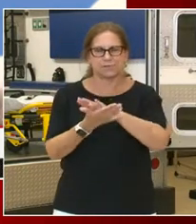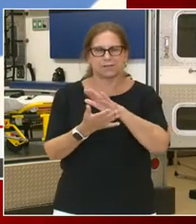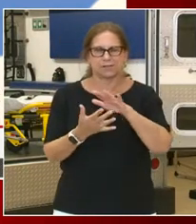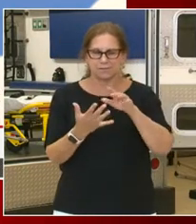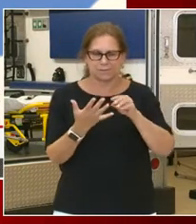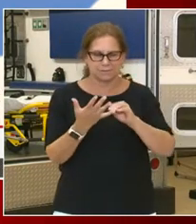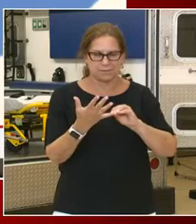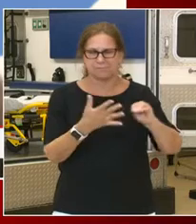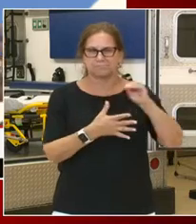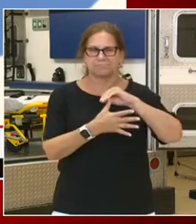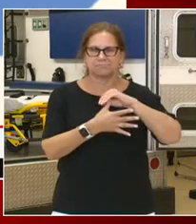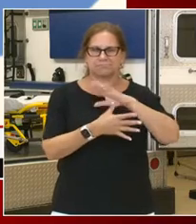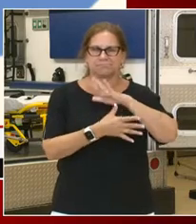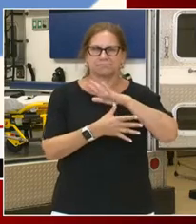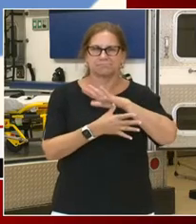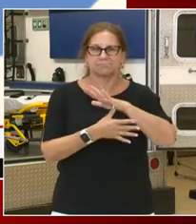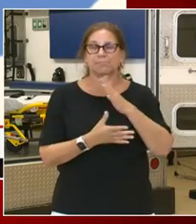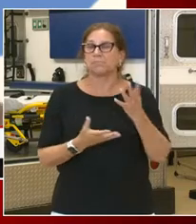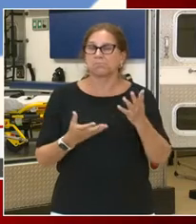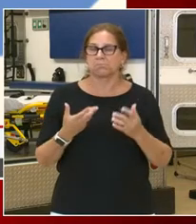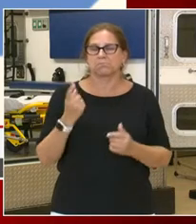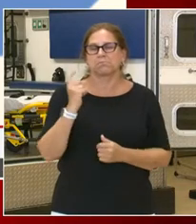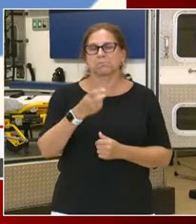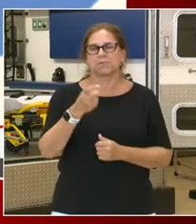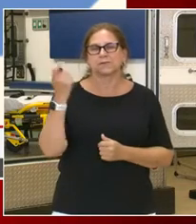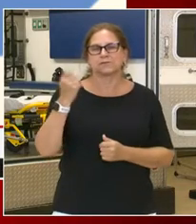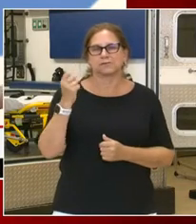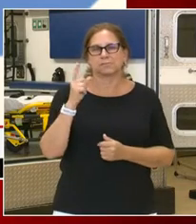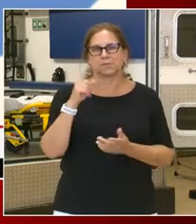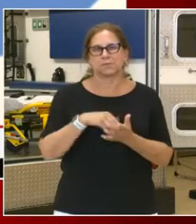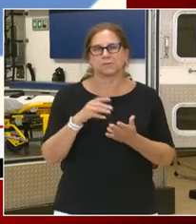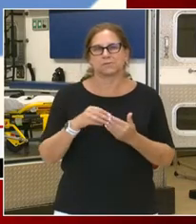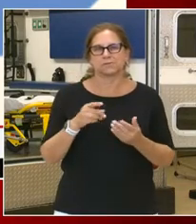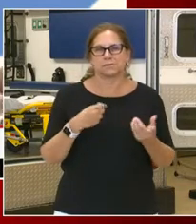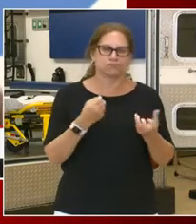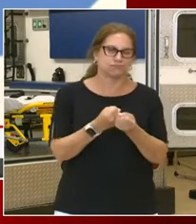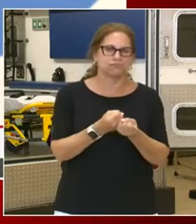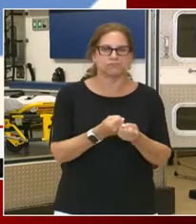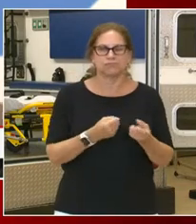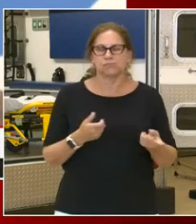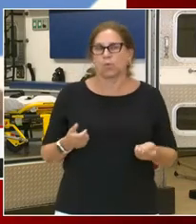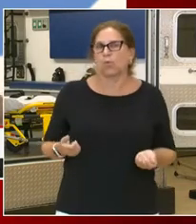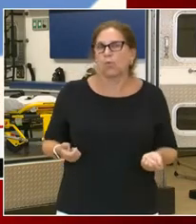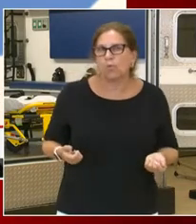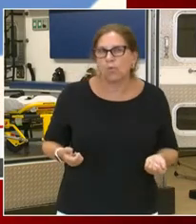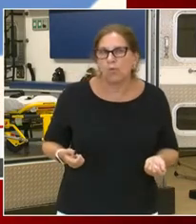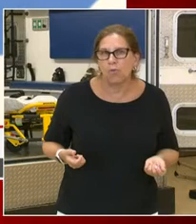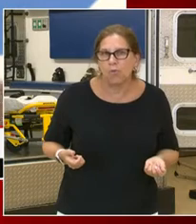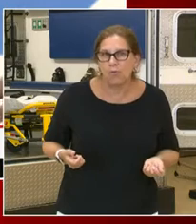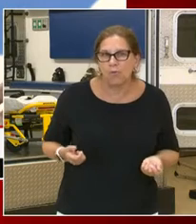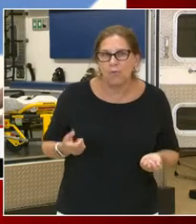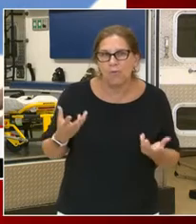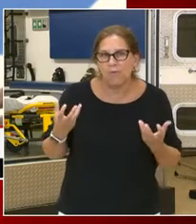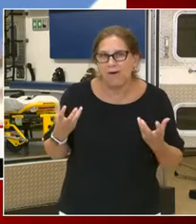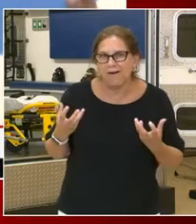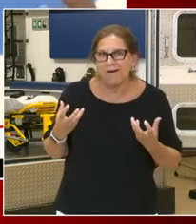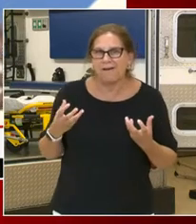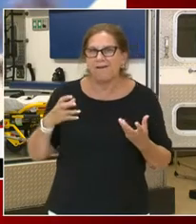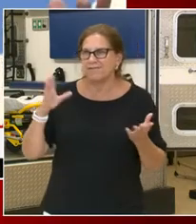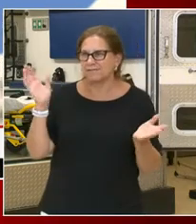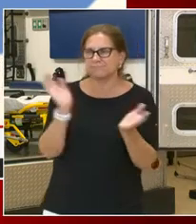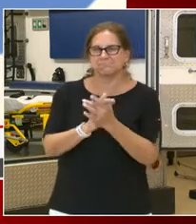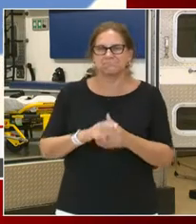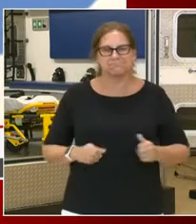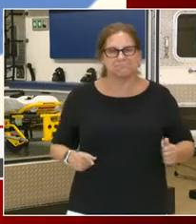certification, we have a community college, and we do bachelor's degrees, and we're connecting the dots all the way through the pipeline to